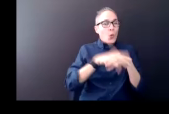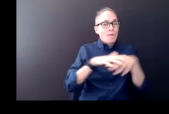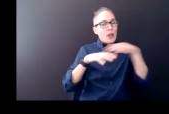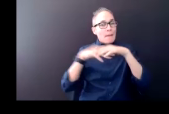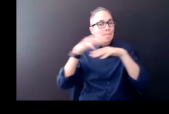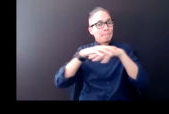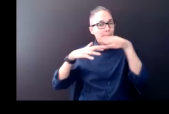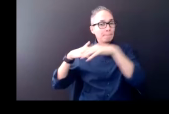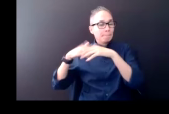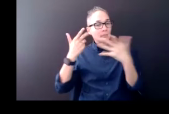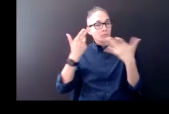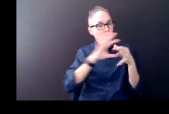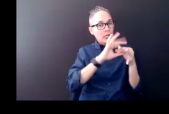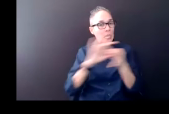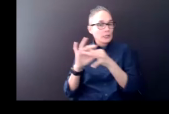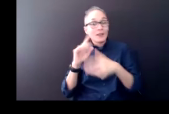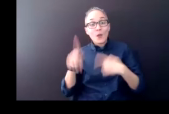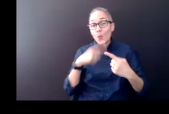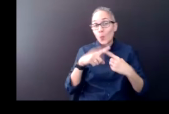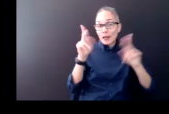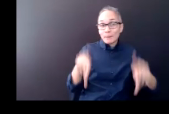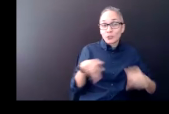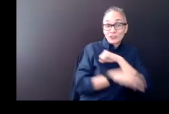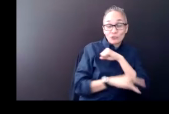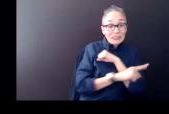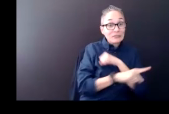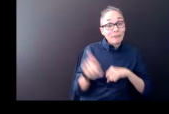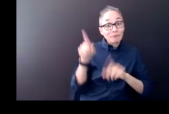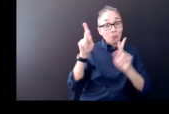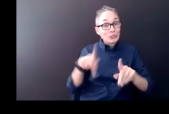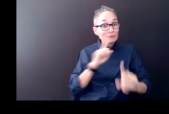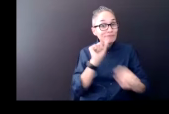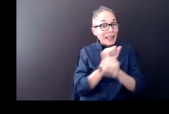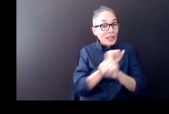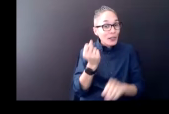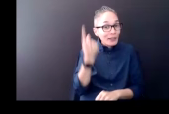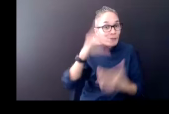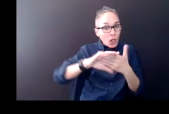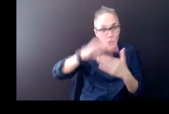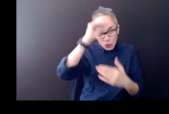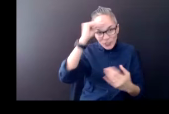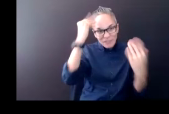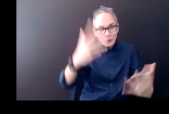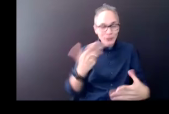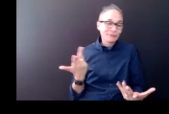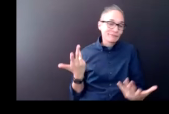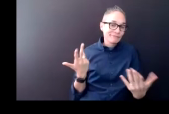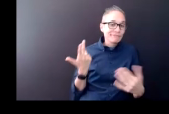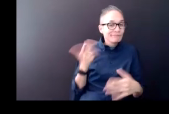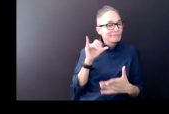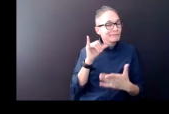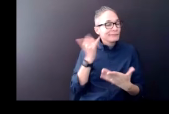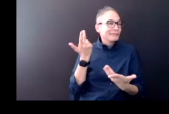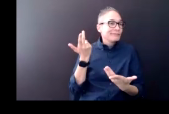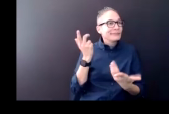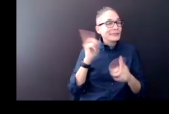like, when you think about when someone cheats, like do they actually comprehend the material? And there's a lot of different